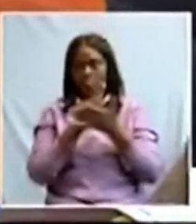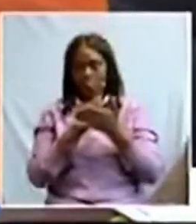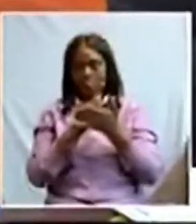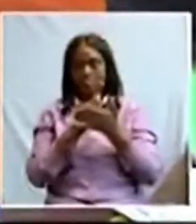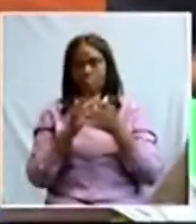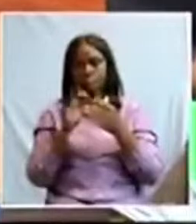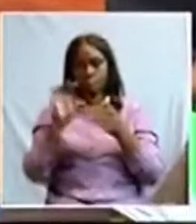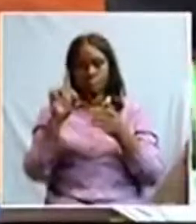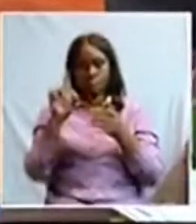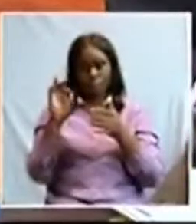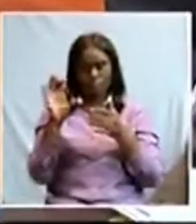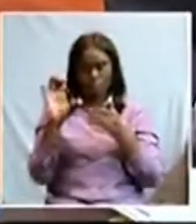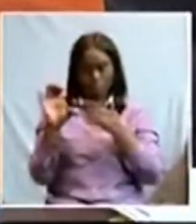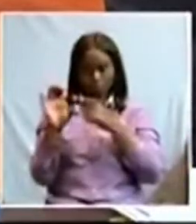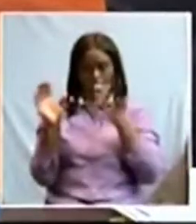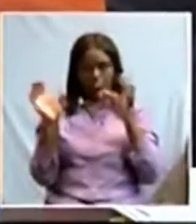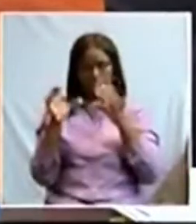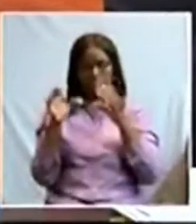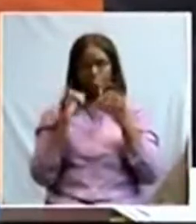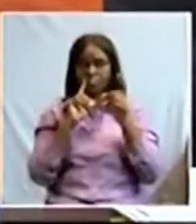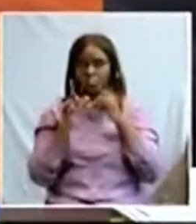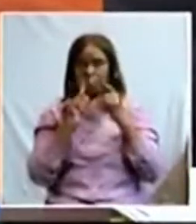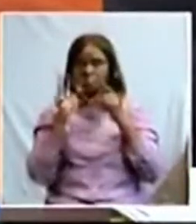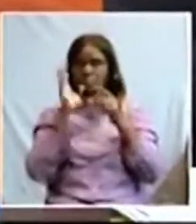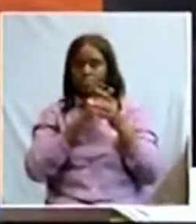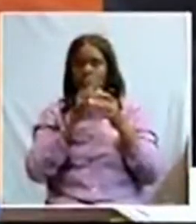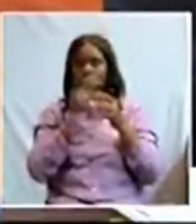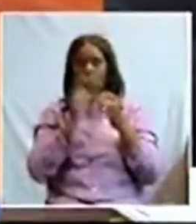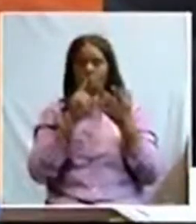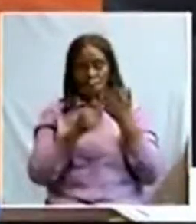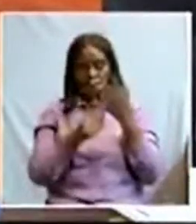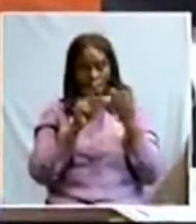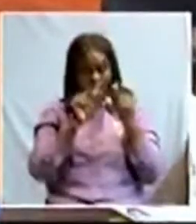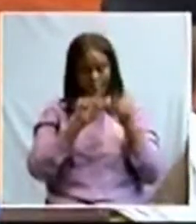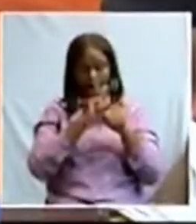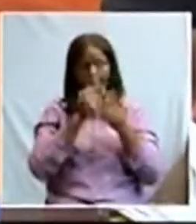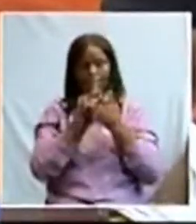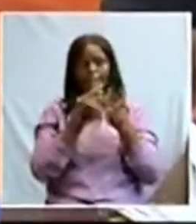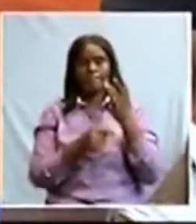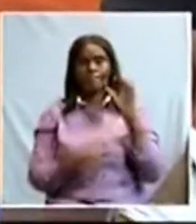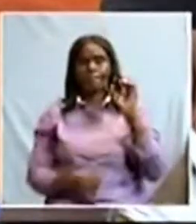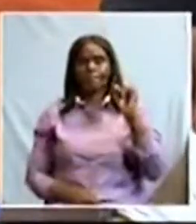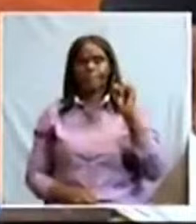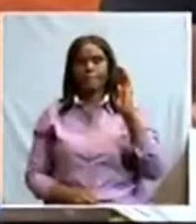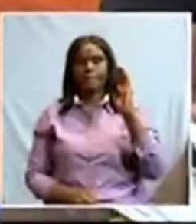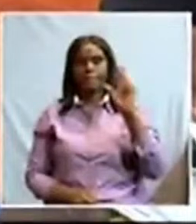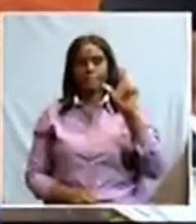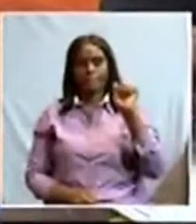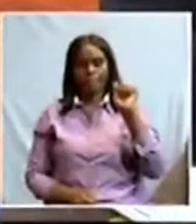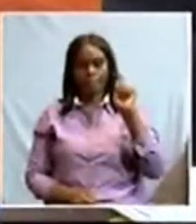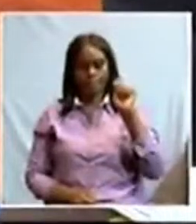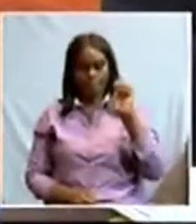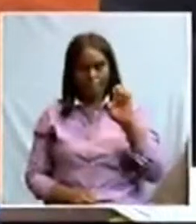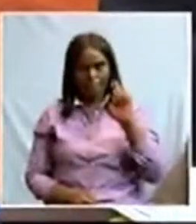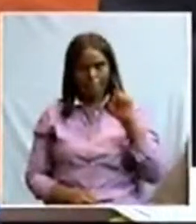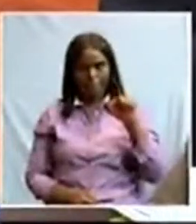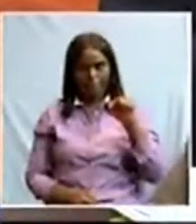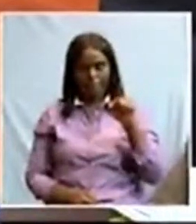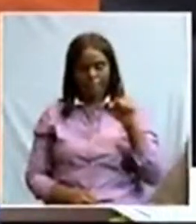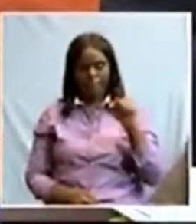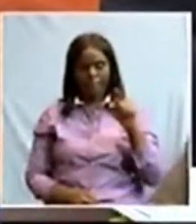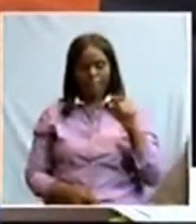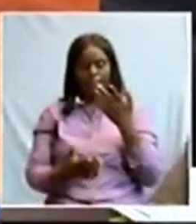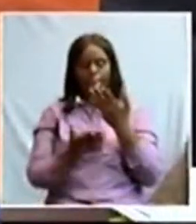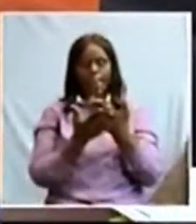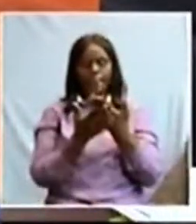at the CDFC committee said that it should reach the war plate. Yes, so this was